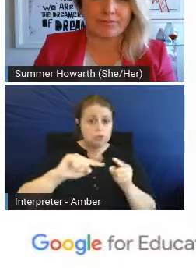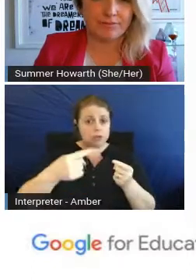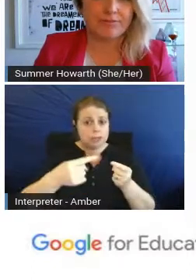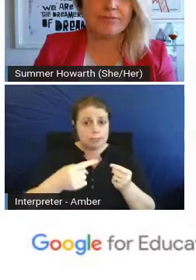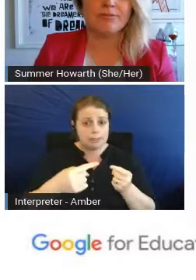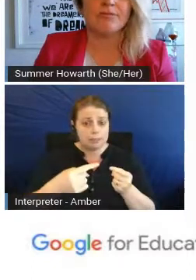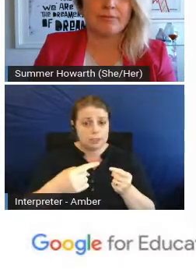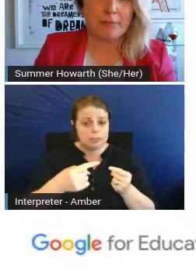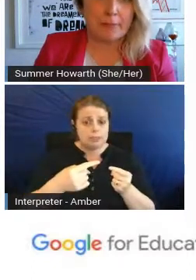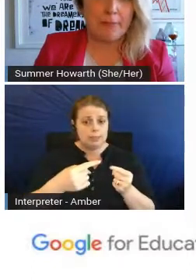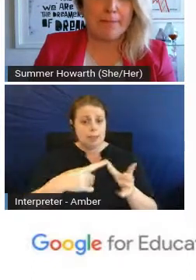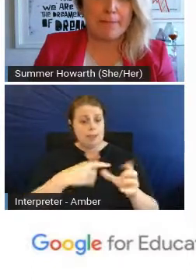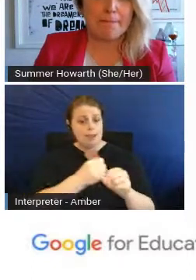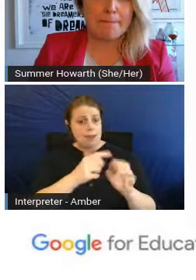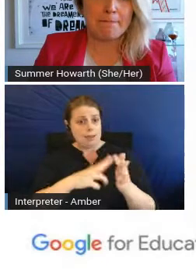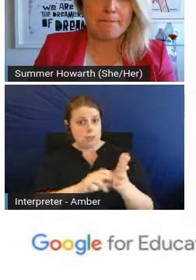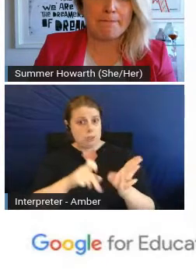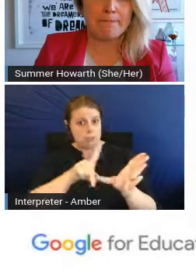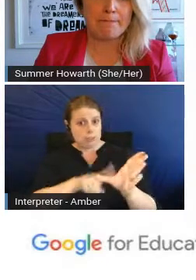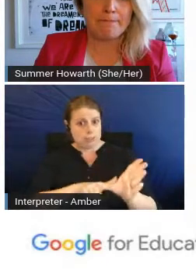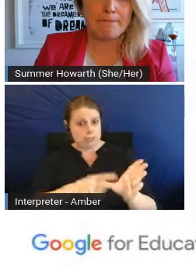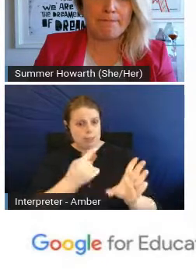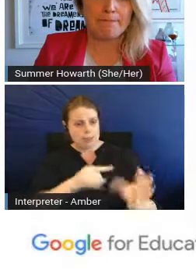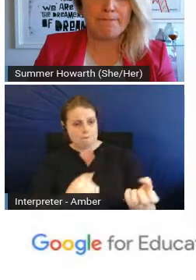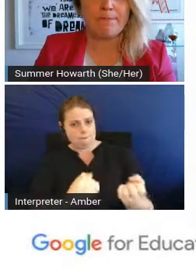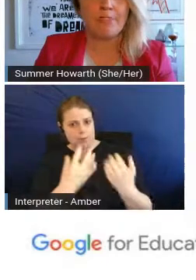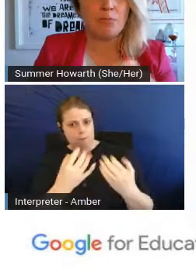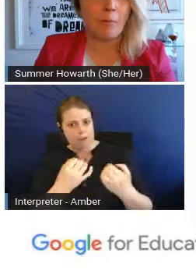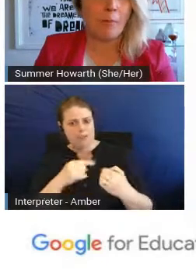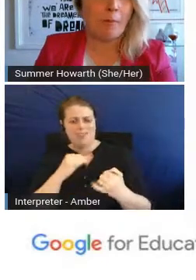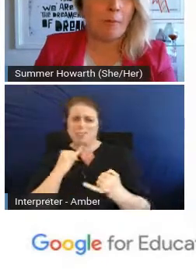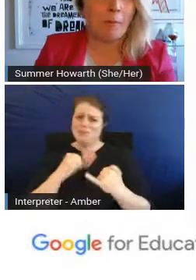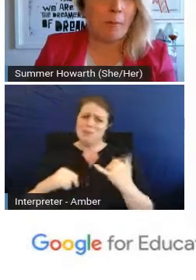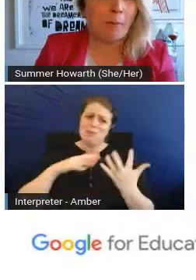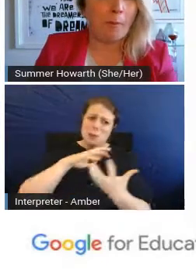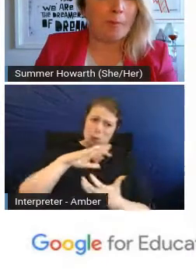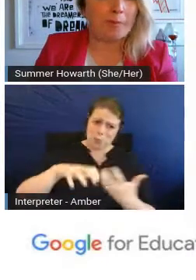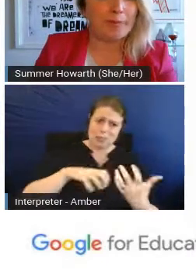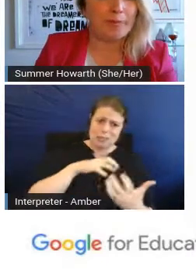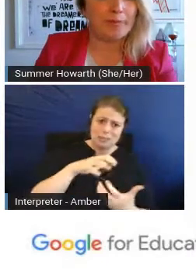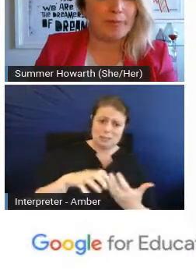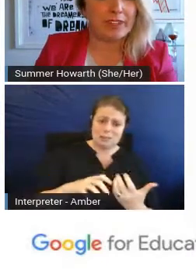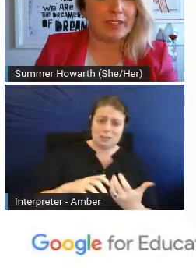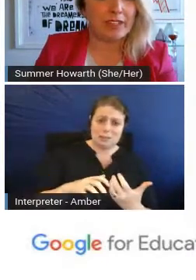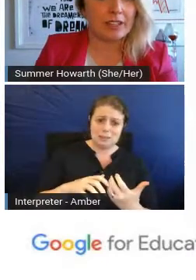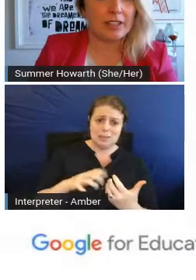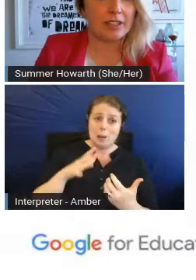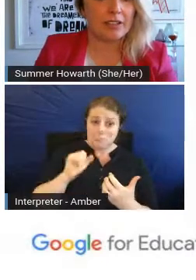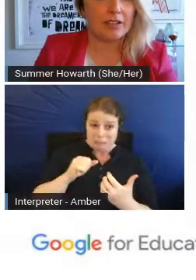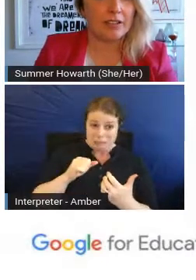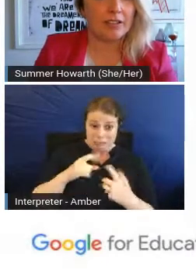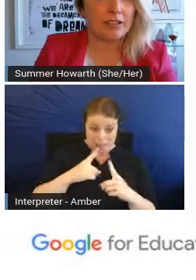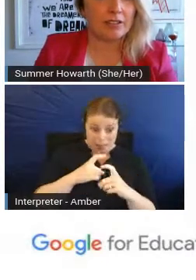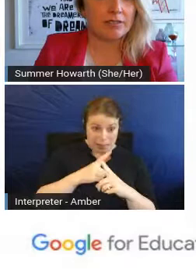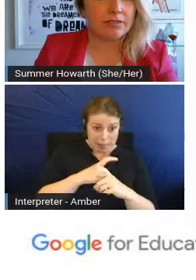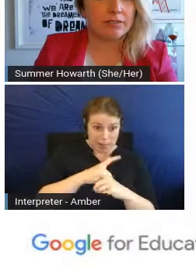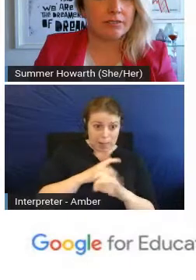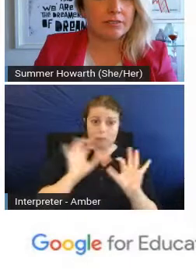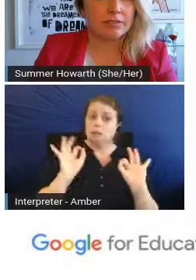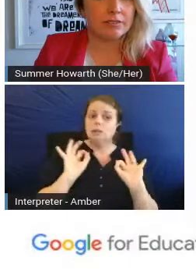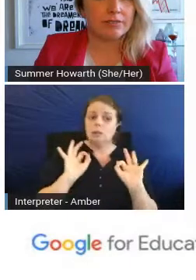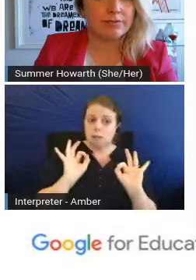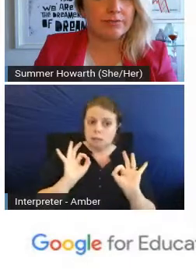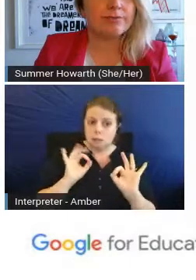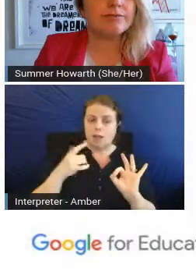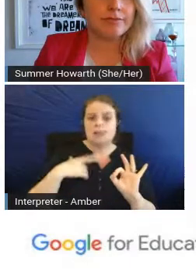game of learning design is super complex. We're just going to say that. It doesn't have to be complicated. And that's why we're going to use a